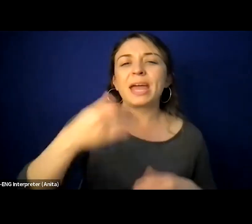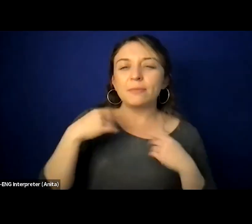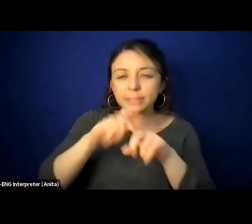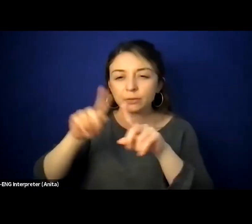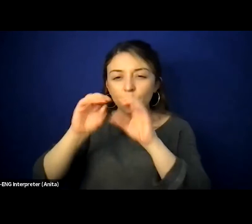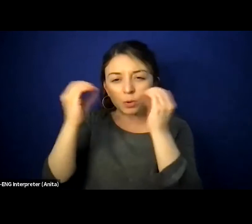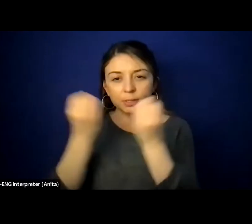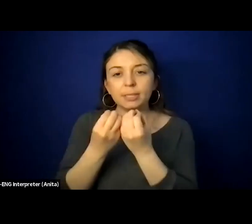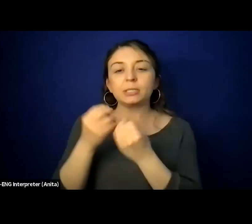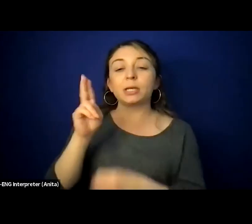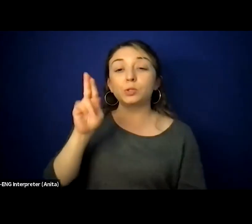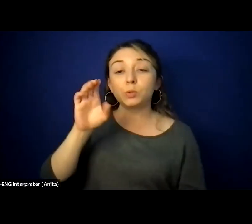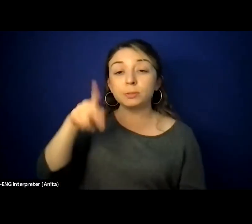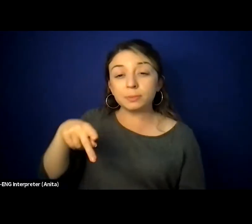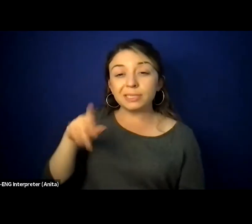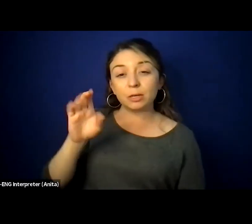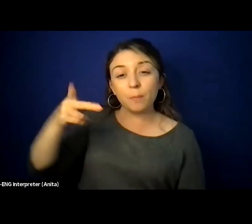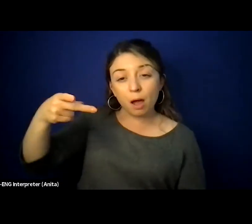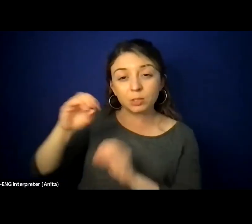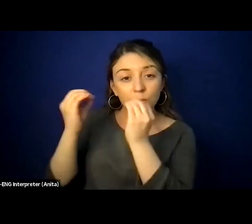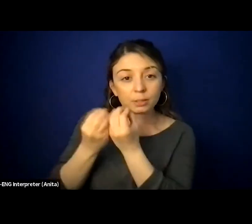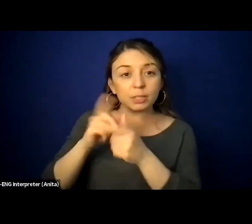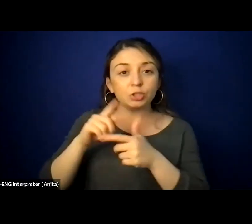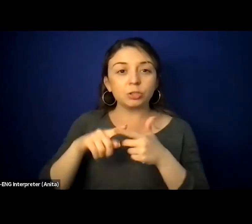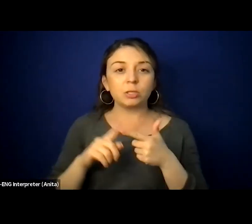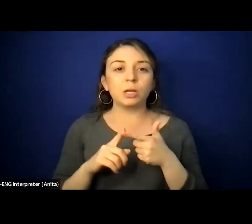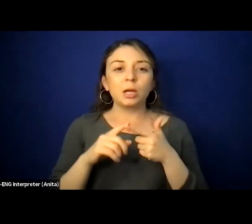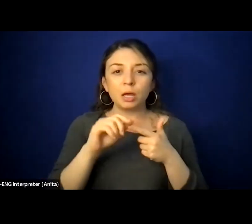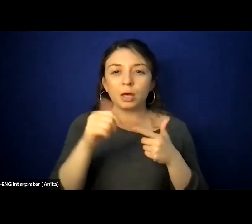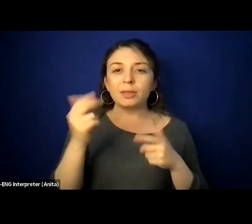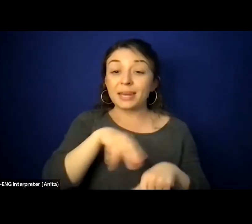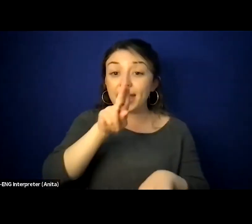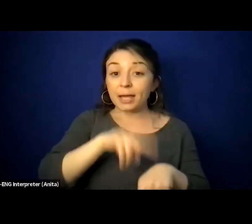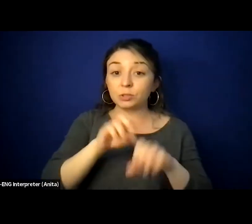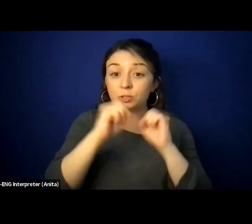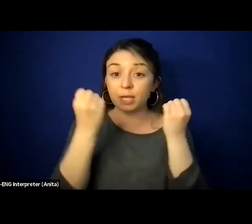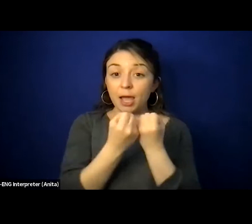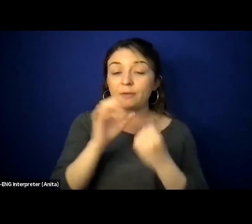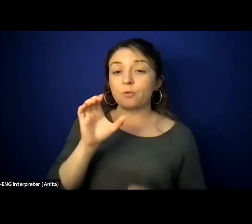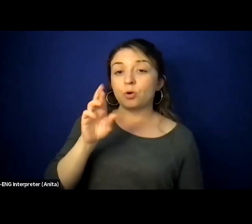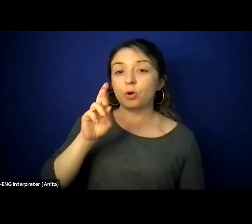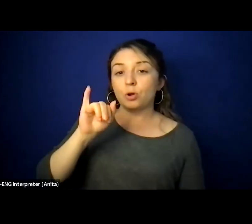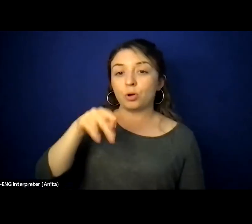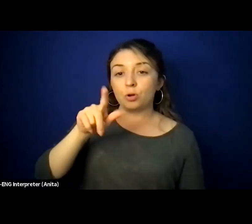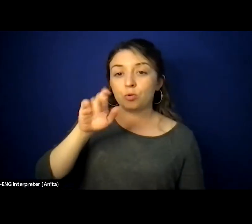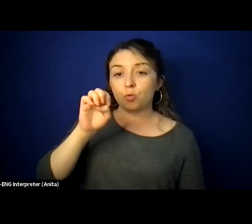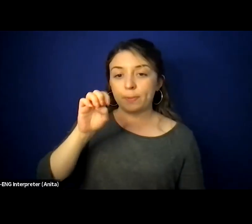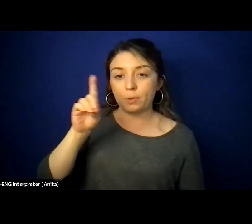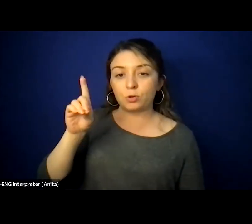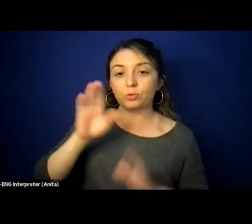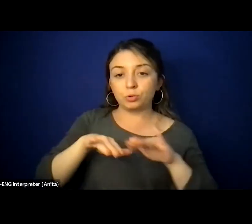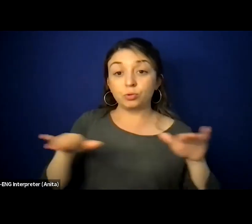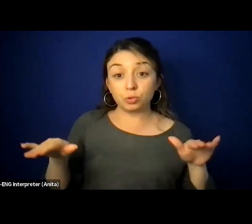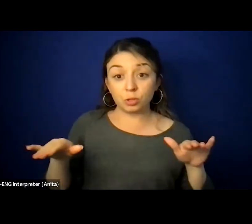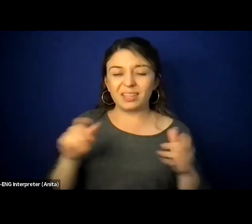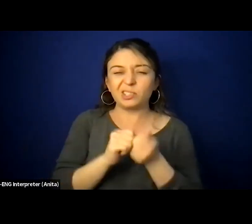of Dimes, and what was known at the time, National Society for Crippled Children, before they eventually changed